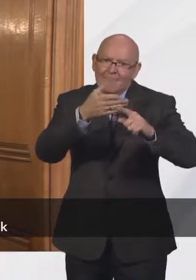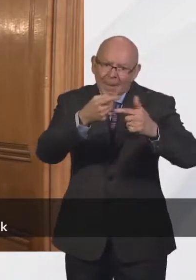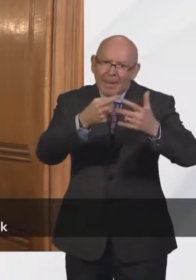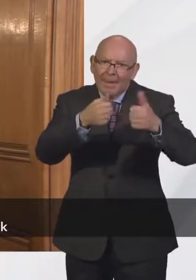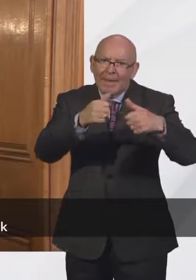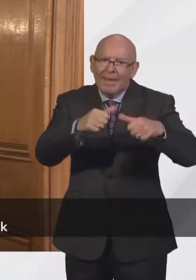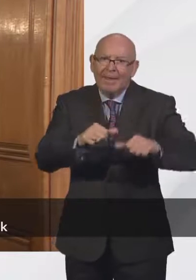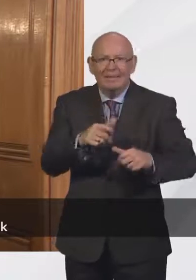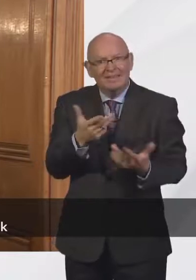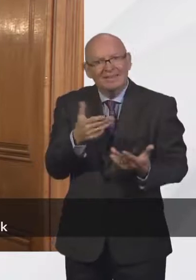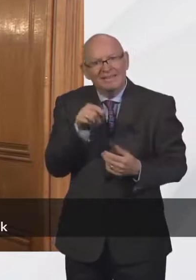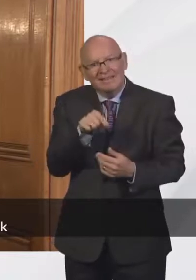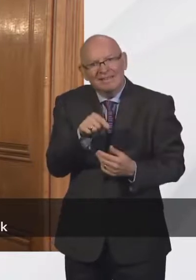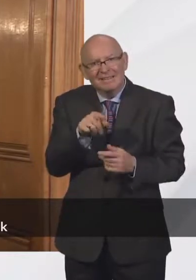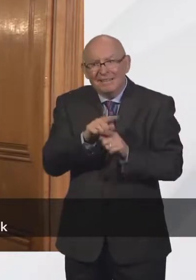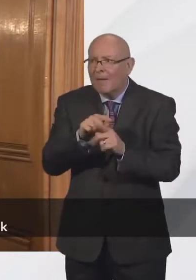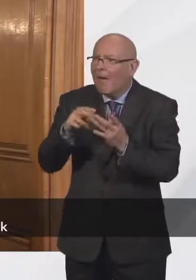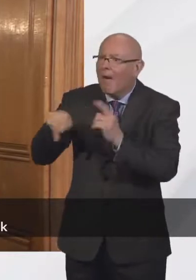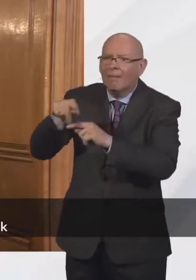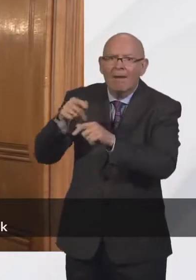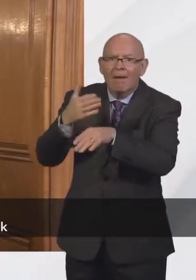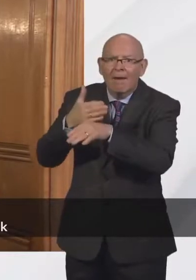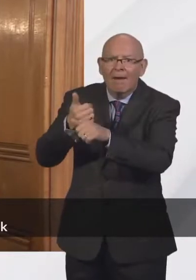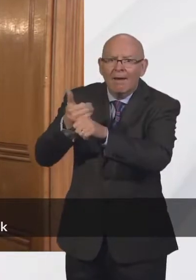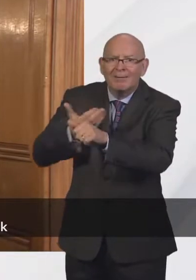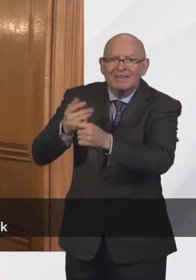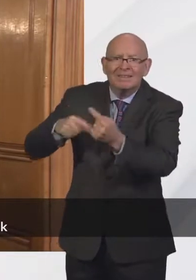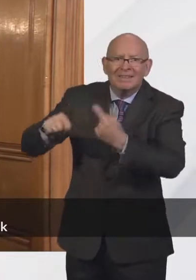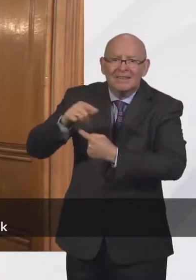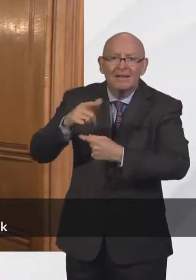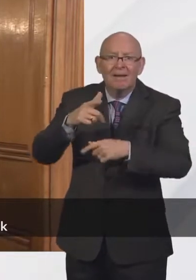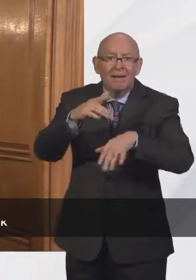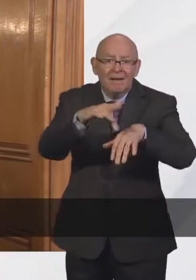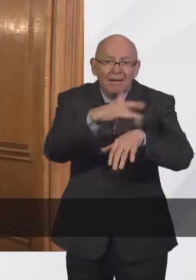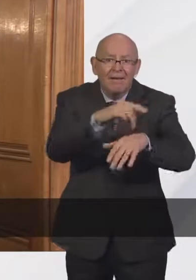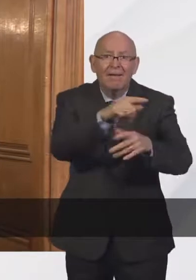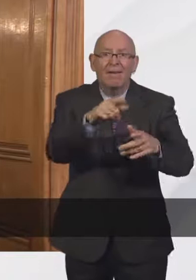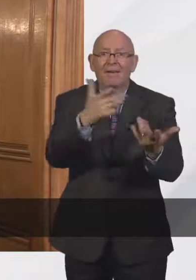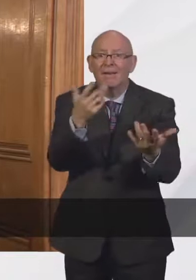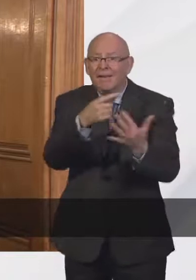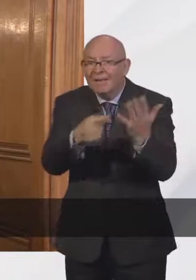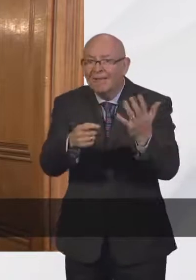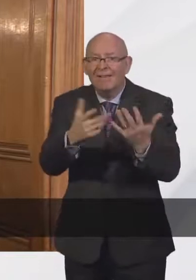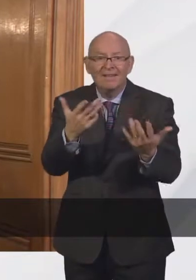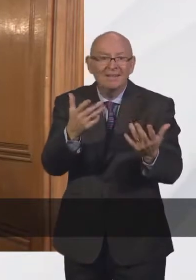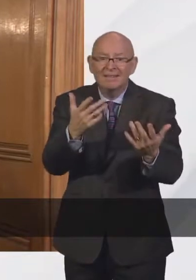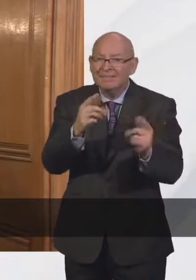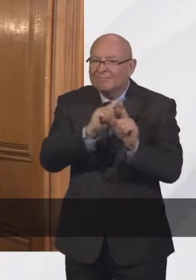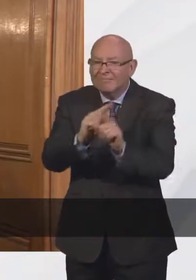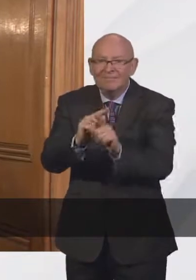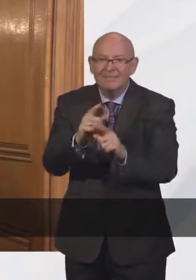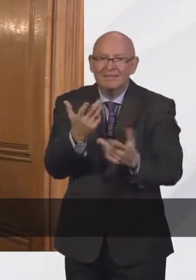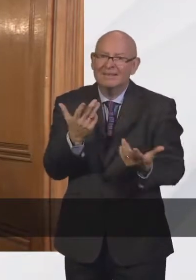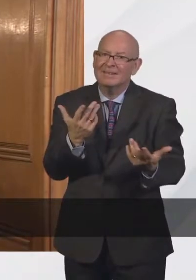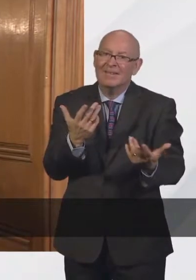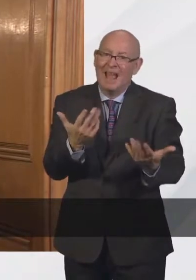Sports such as cricket. We're trying to make it work as fast as we possibly can. So don't think that this